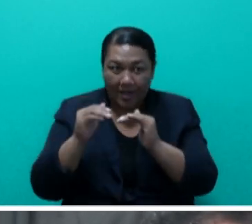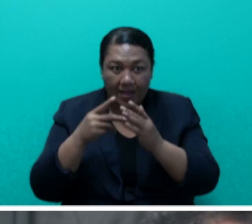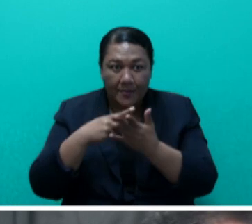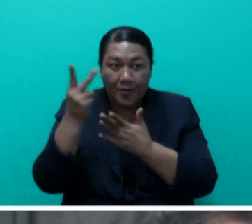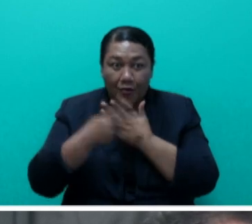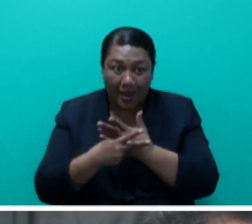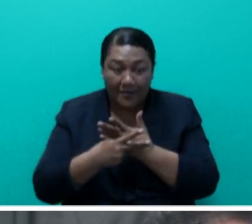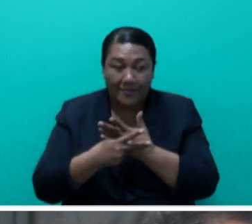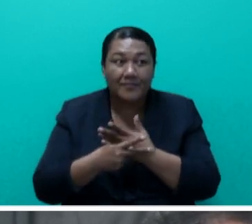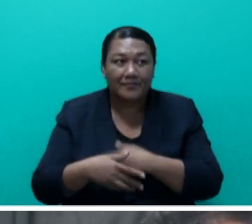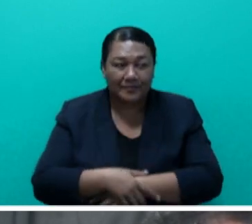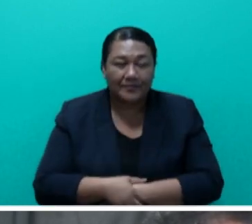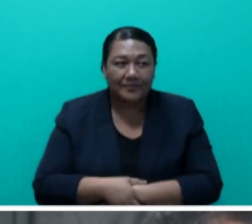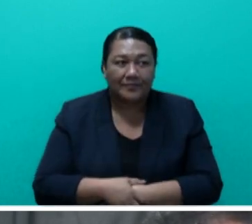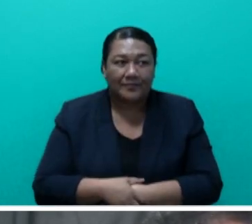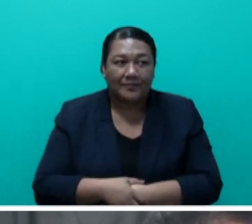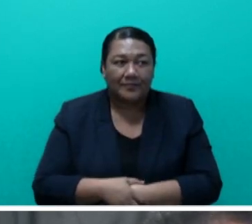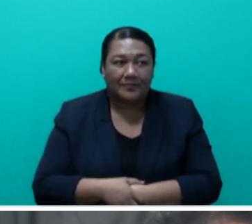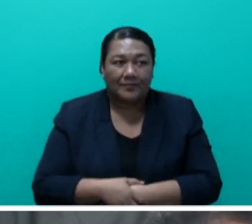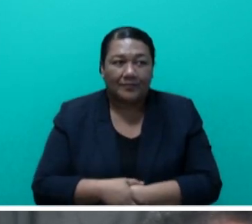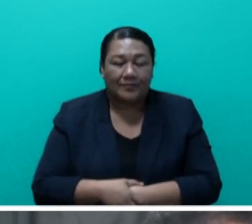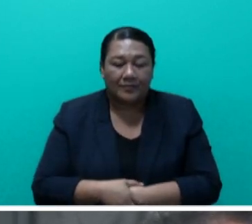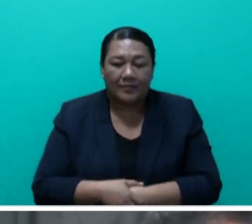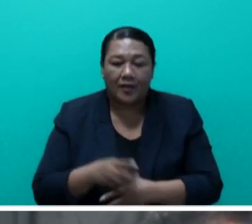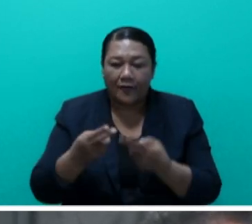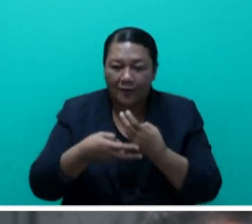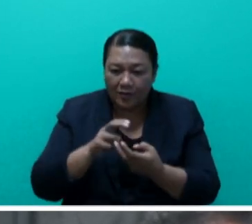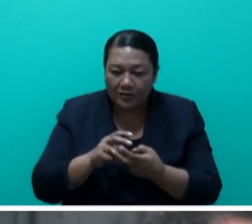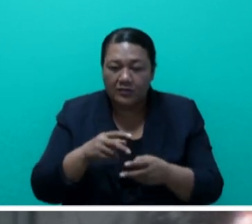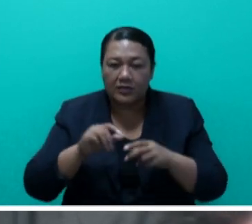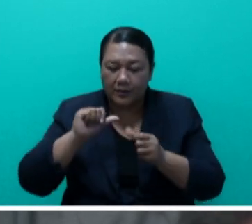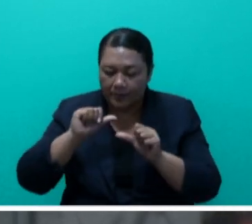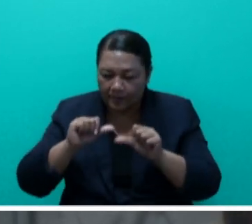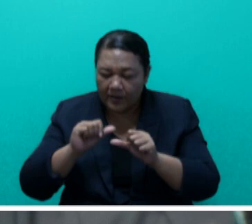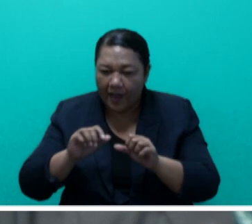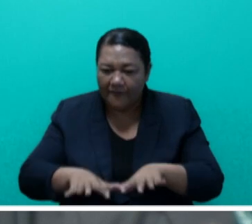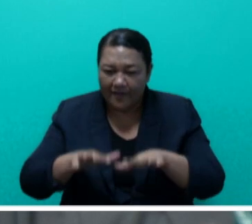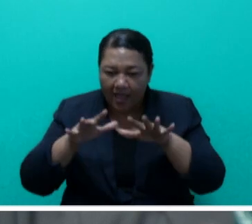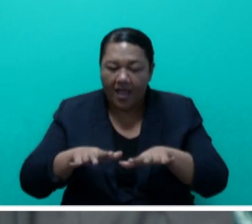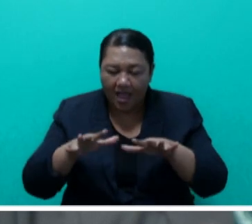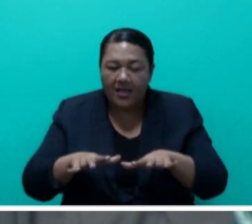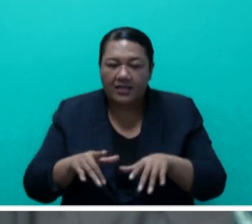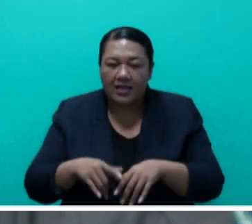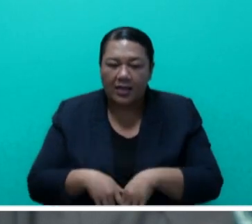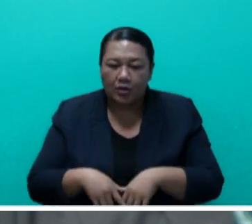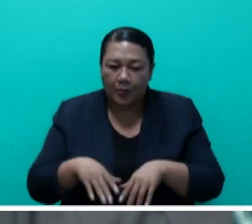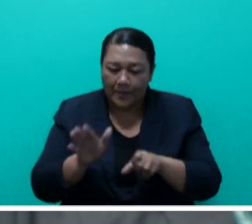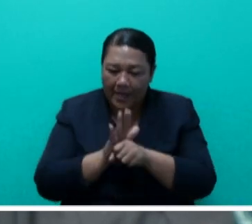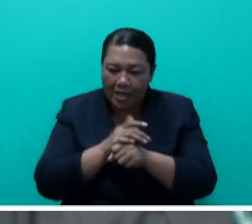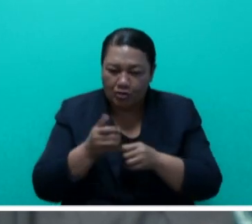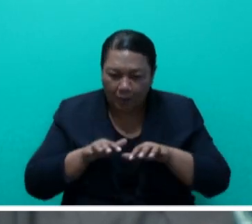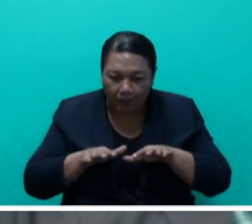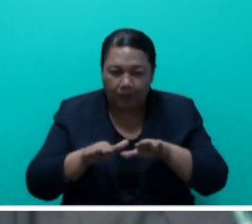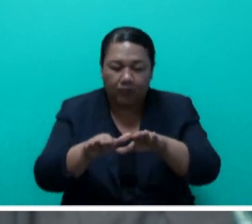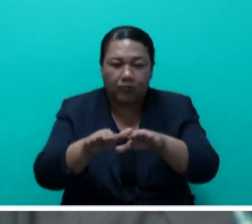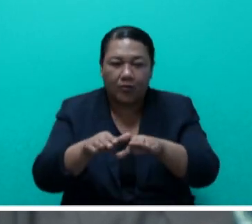forest corridors, coastal restoration, food security, flood mitigation, stabilization of